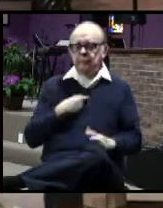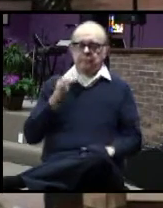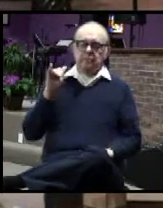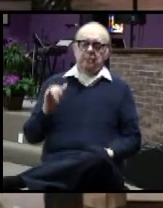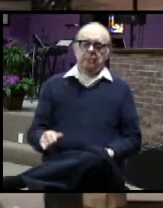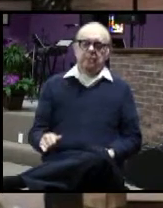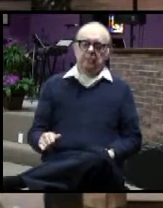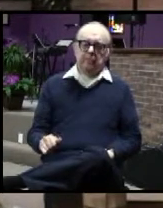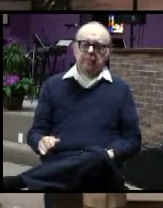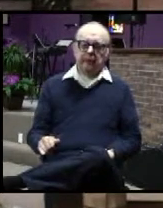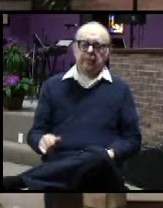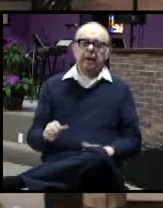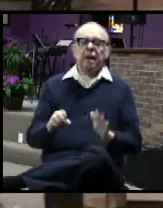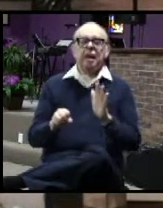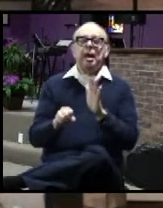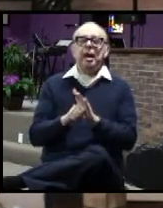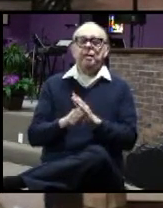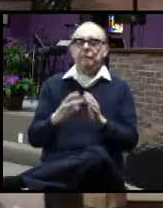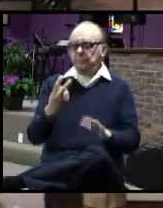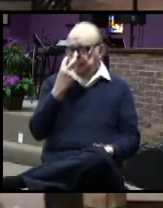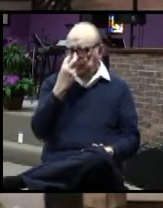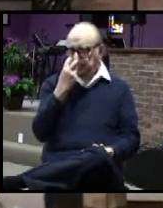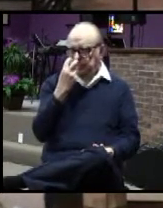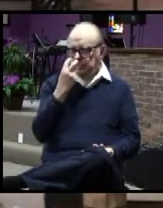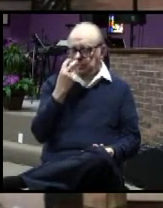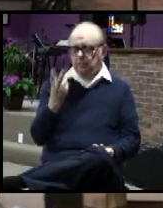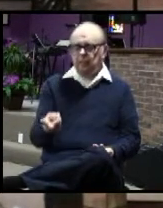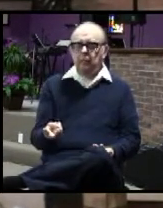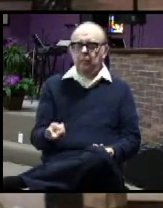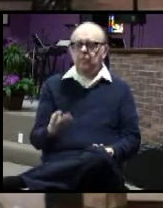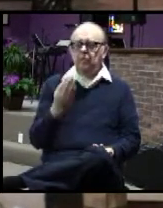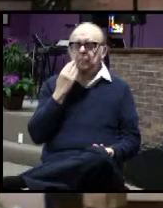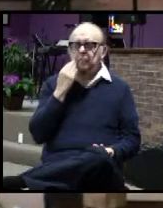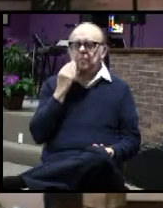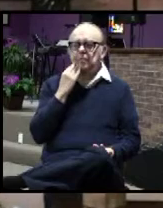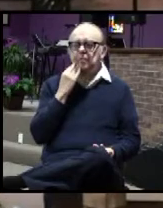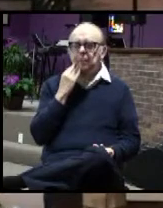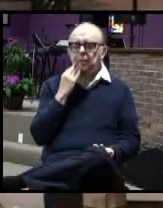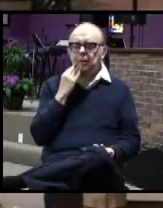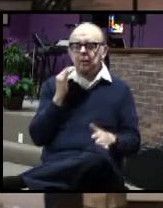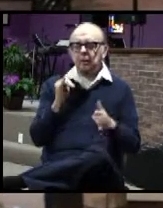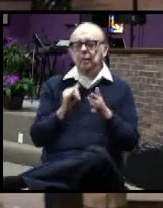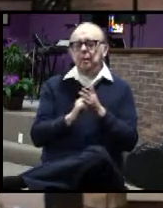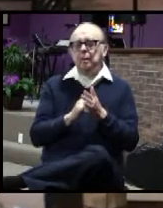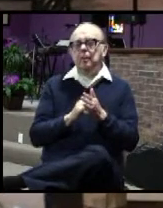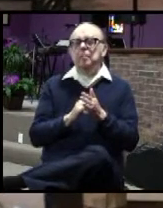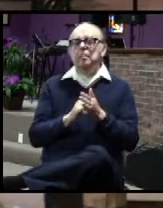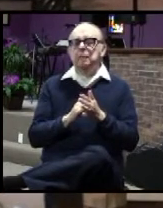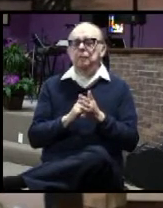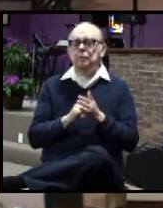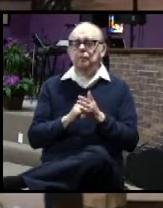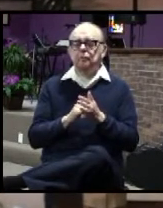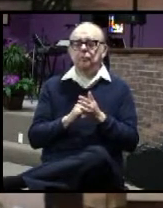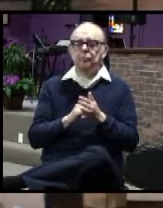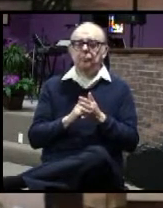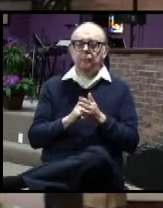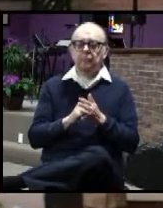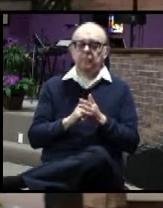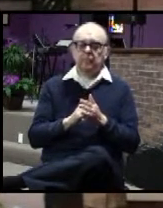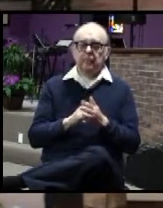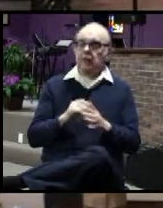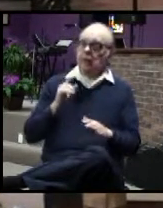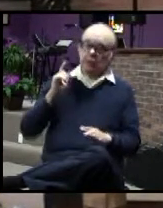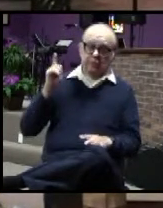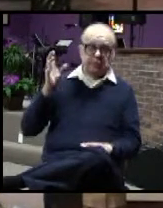age of blindness. And he wants you to know that to you, to